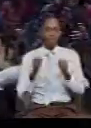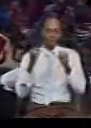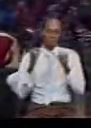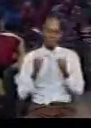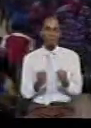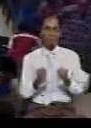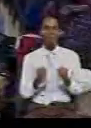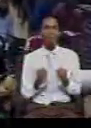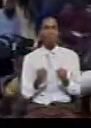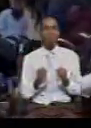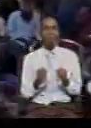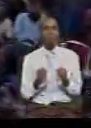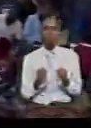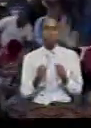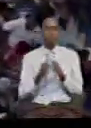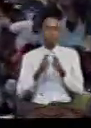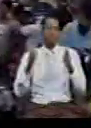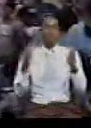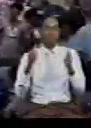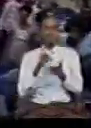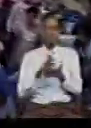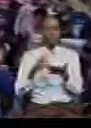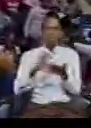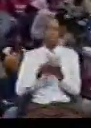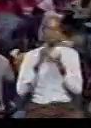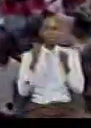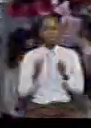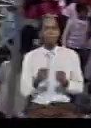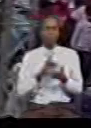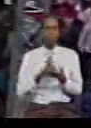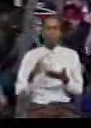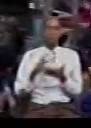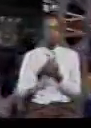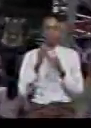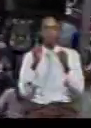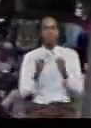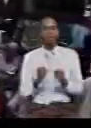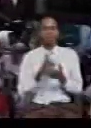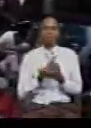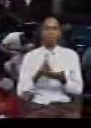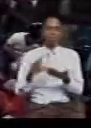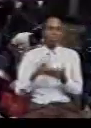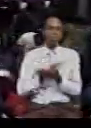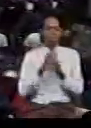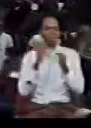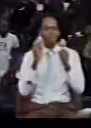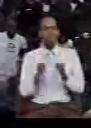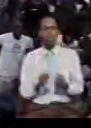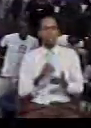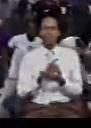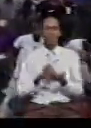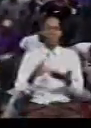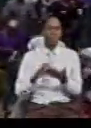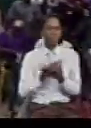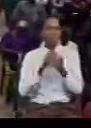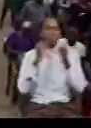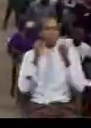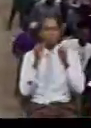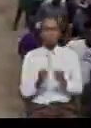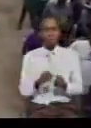Power. Supernatural. Supernatural. Supernatural.